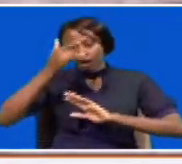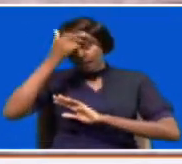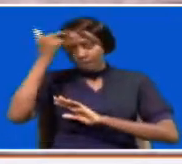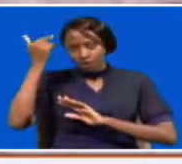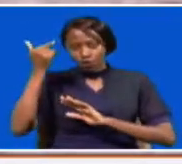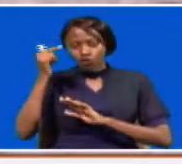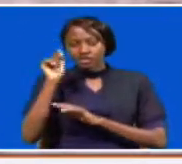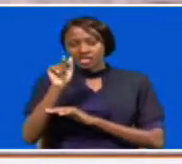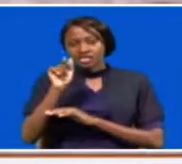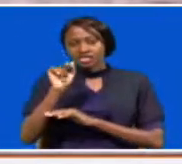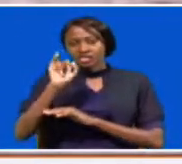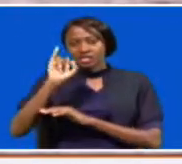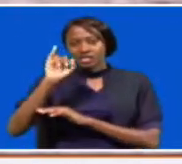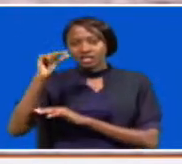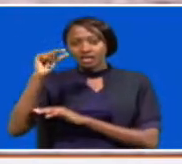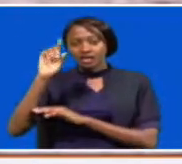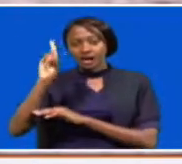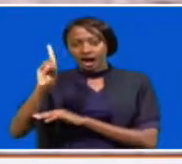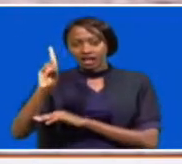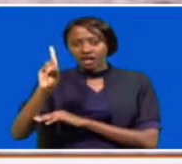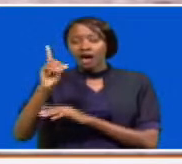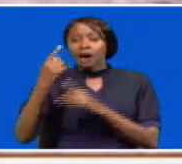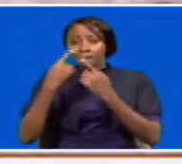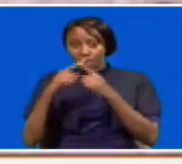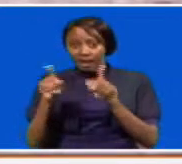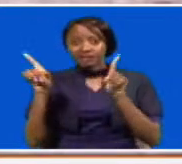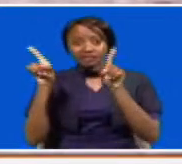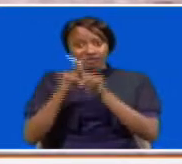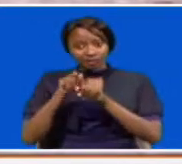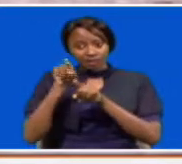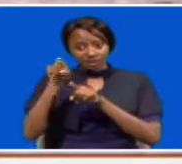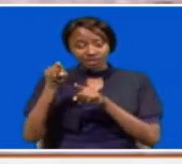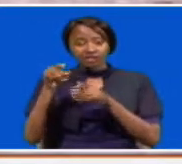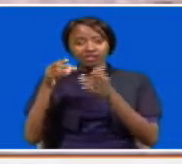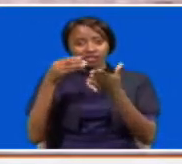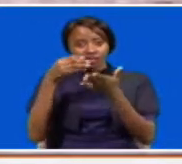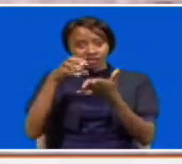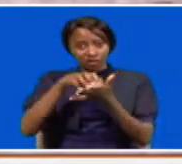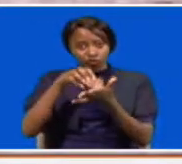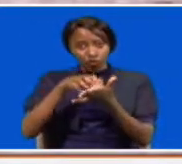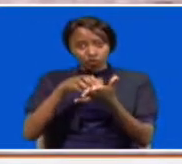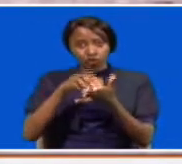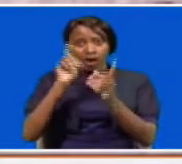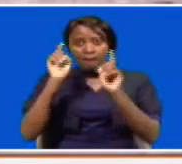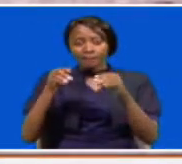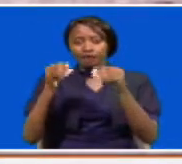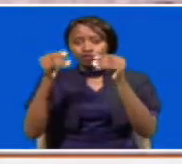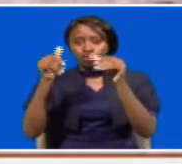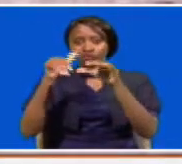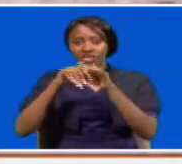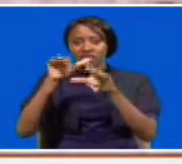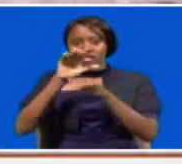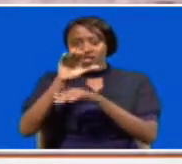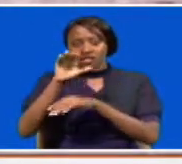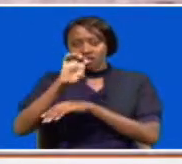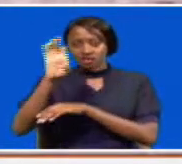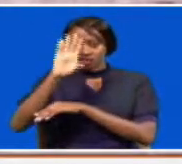the organization, but also take charge of the situation in our region.